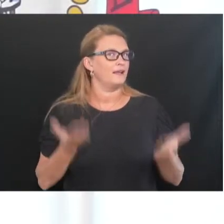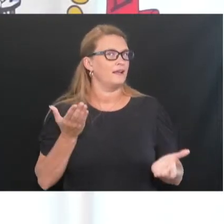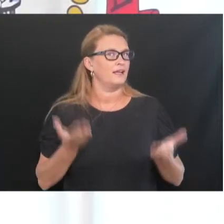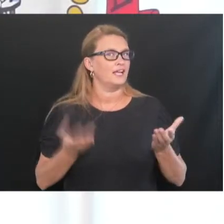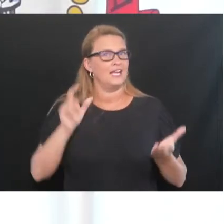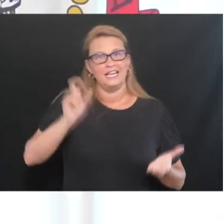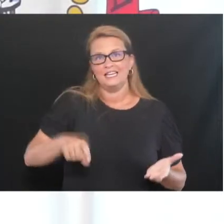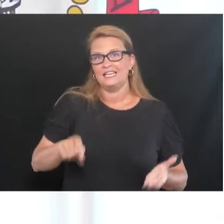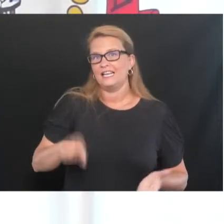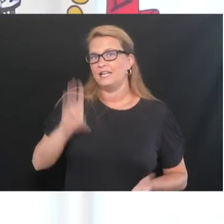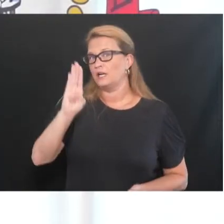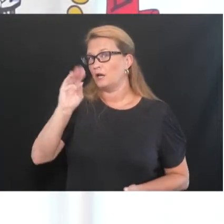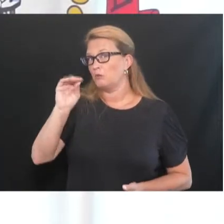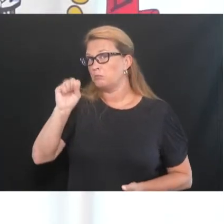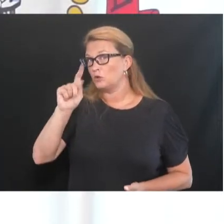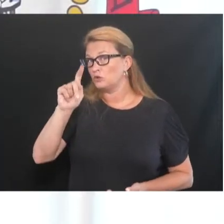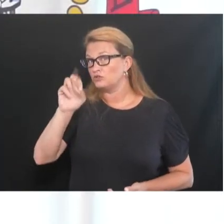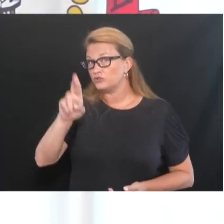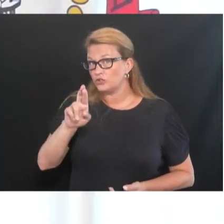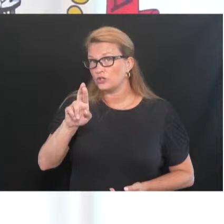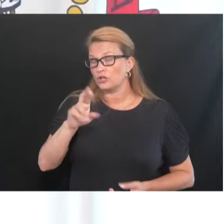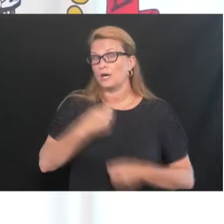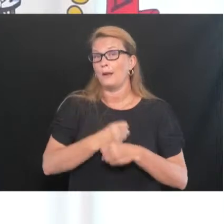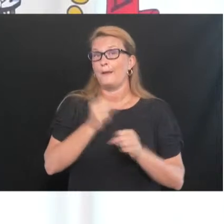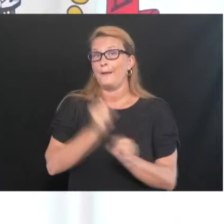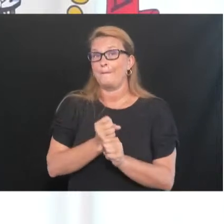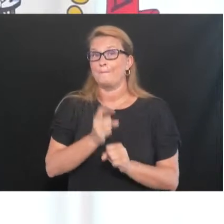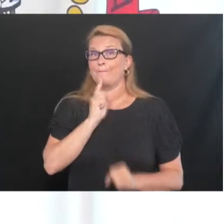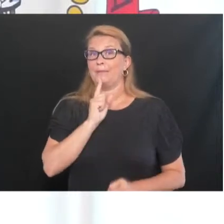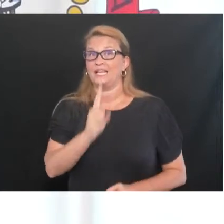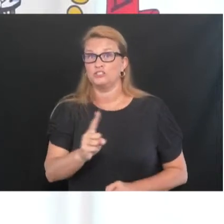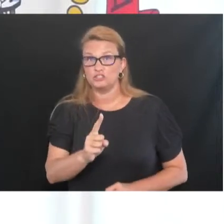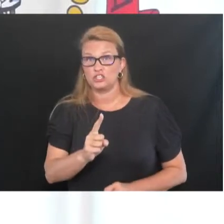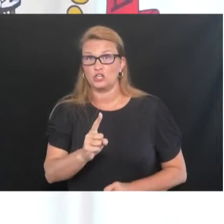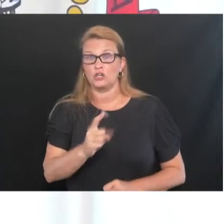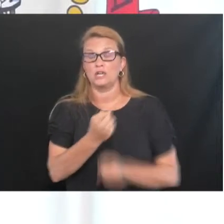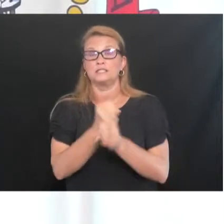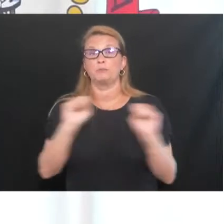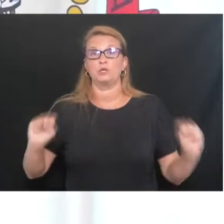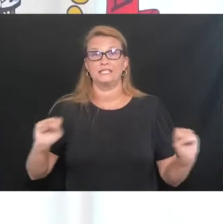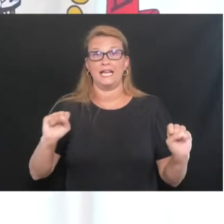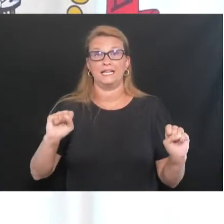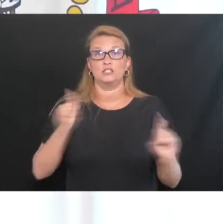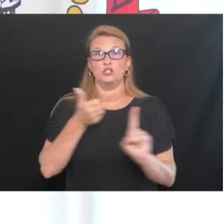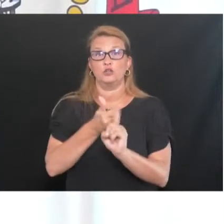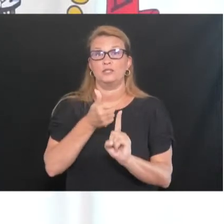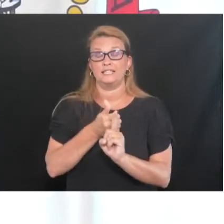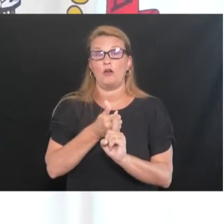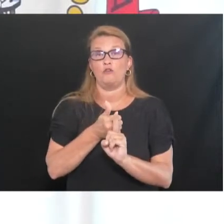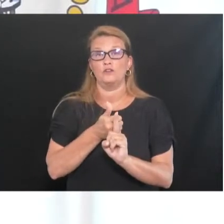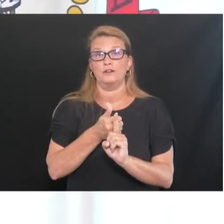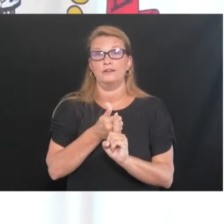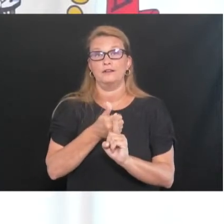need a booster to absolutely assure or to try to protect you the very best we possibly